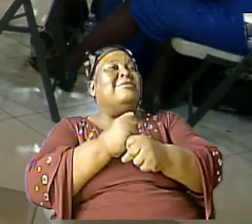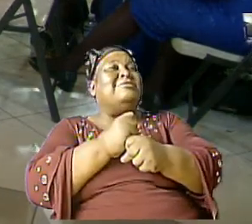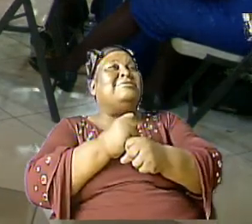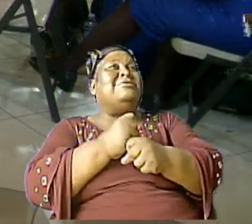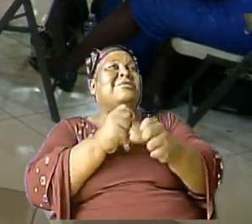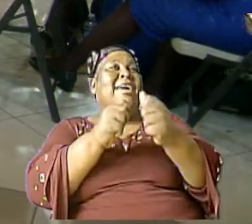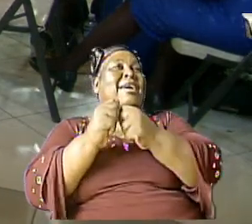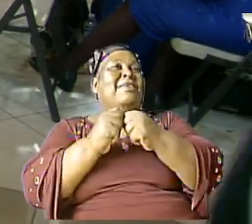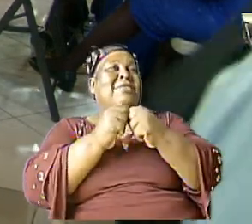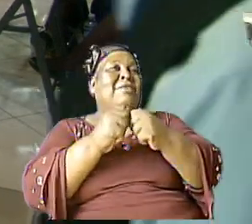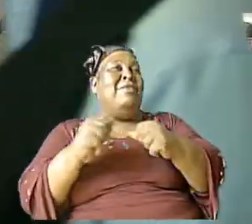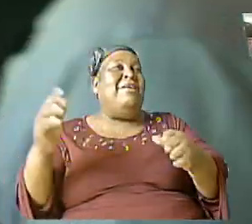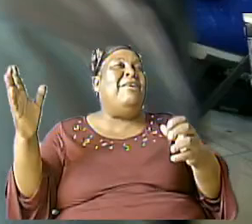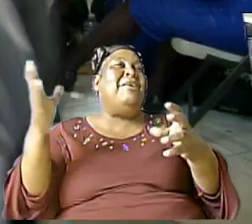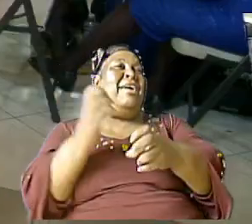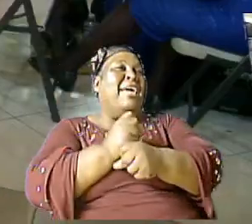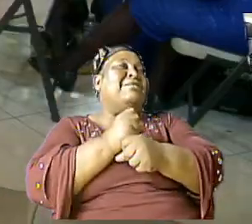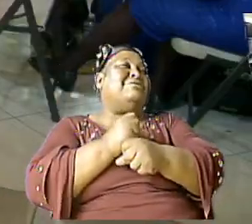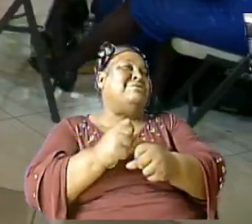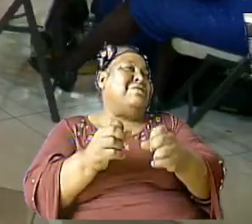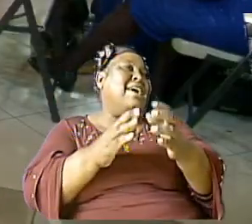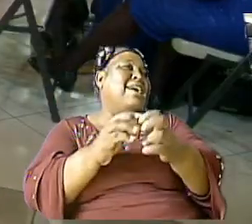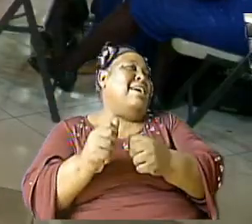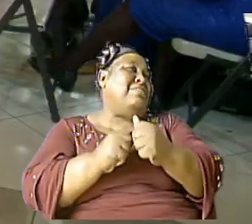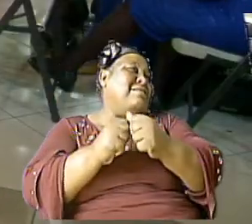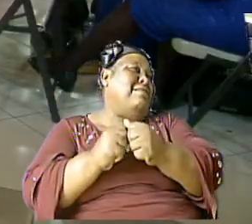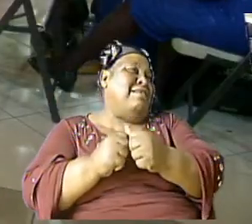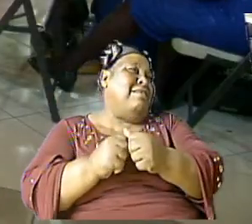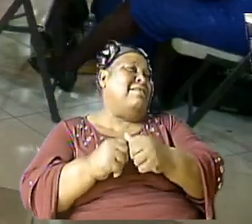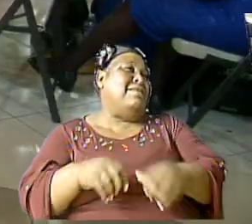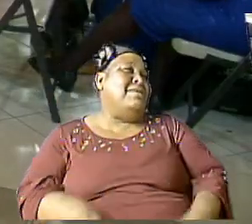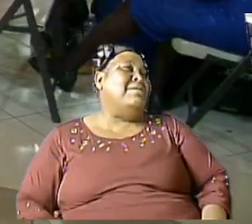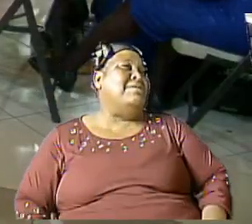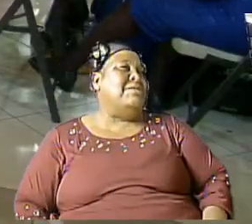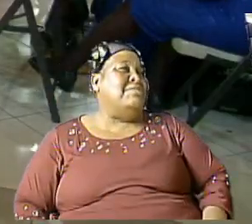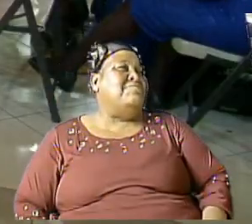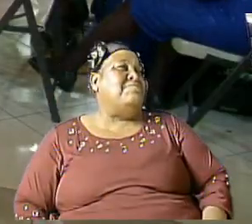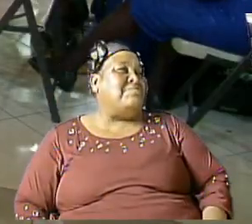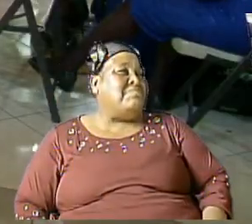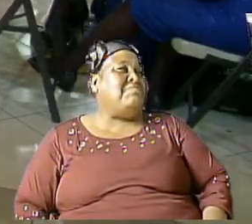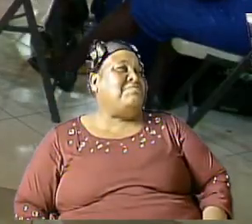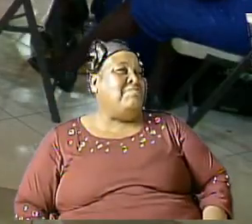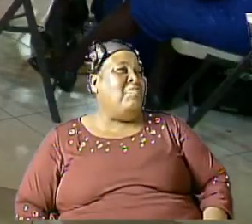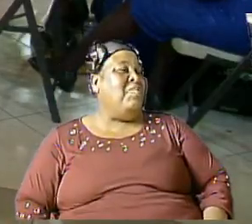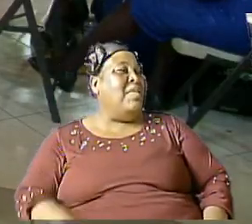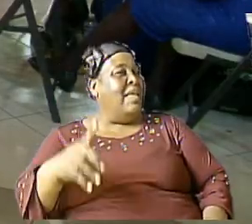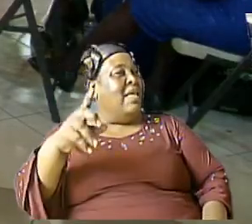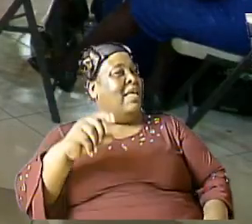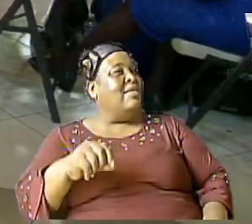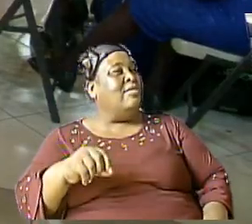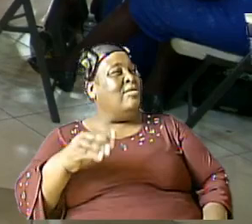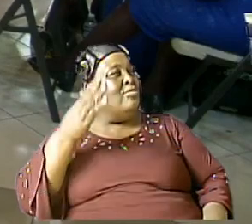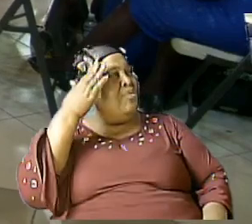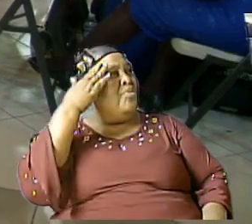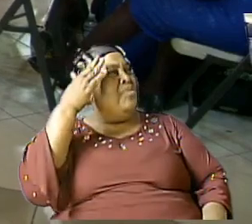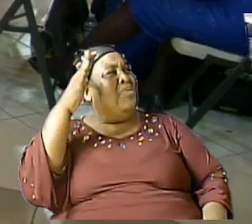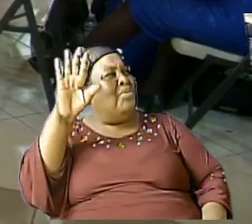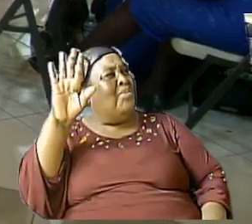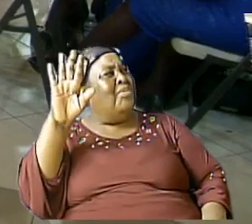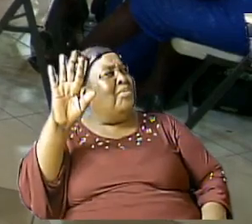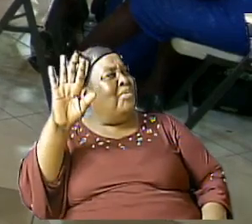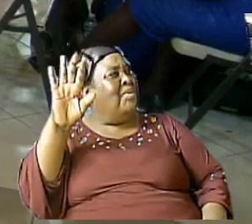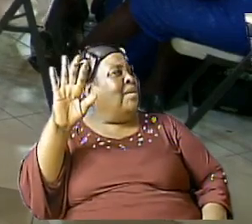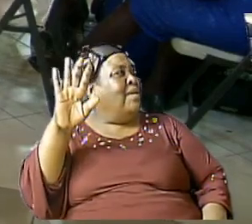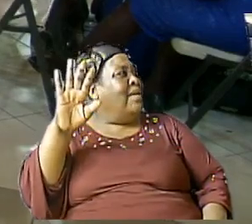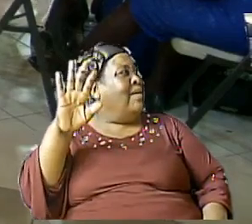morning in the wonderful name of our Lord and Savior Jesus Christ. Everyone that is in the house, I don't know how we're going. I will look a little bit